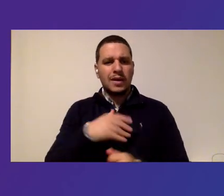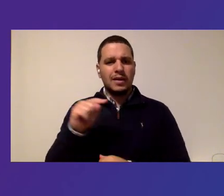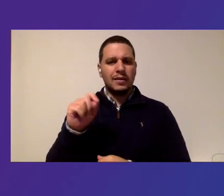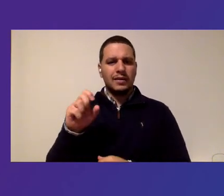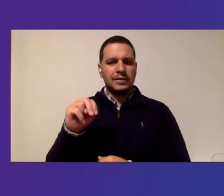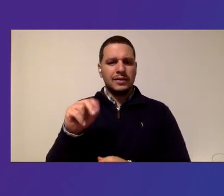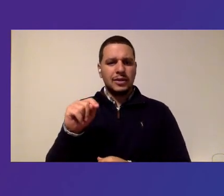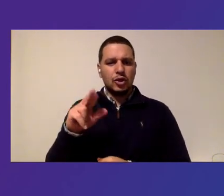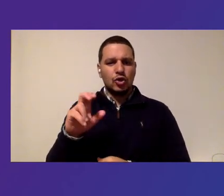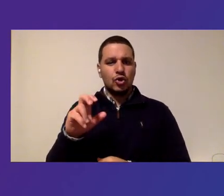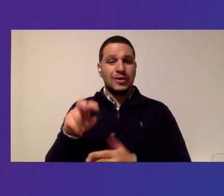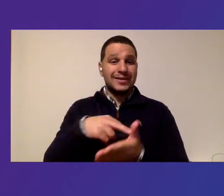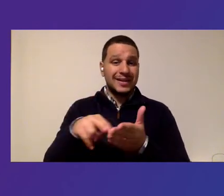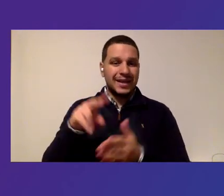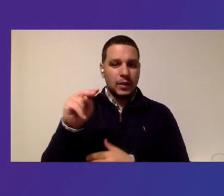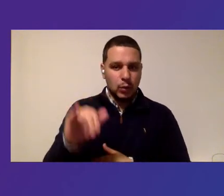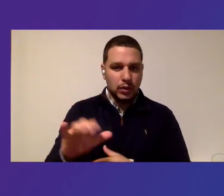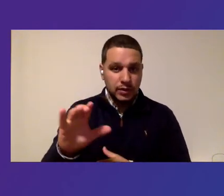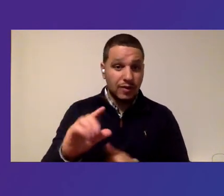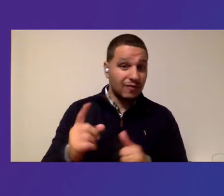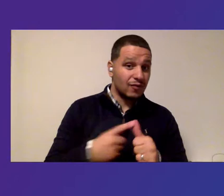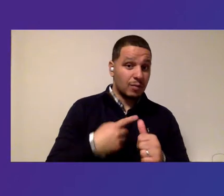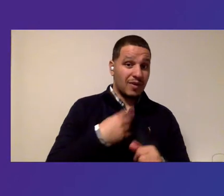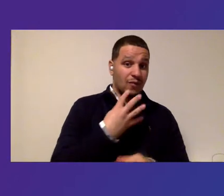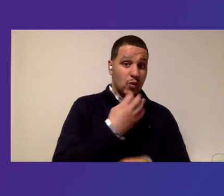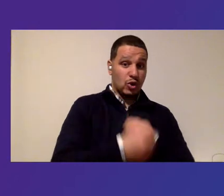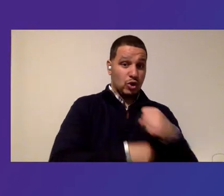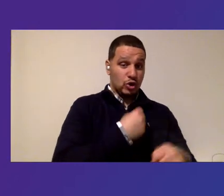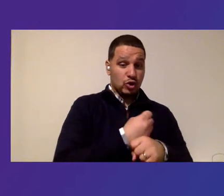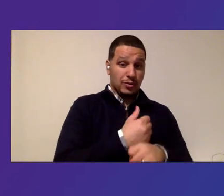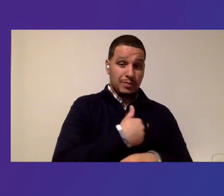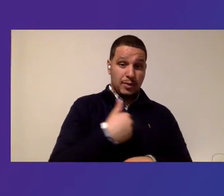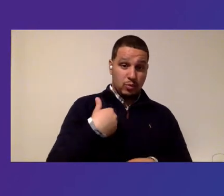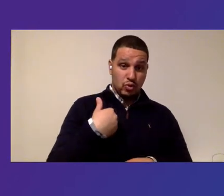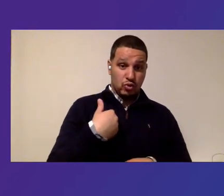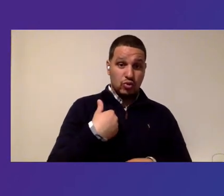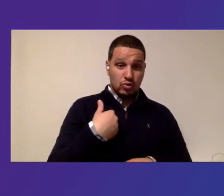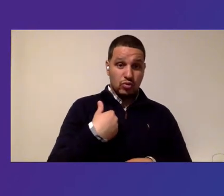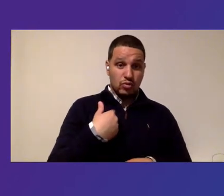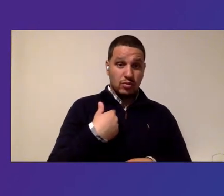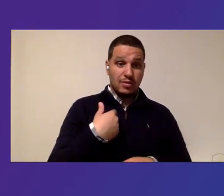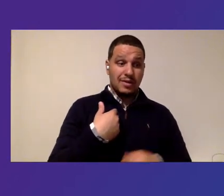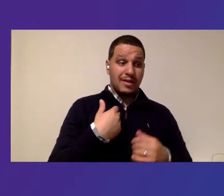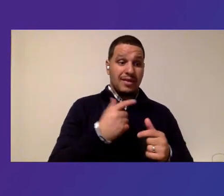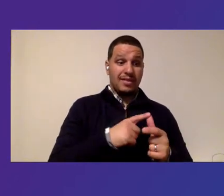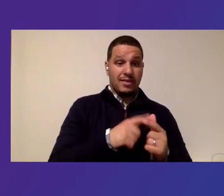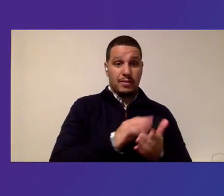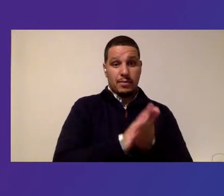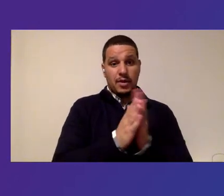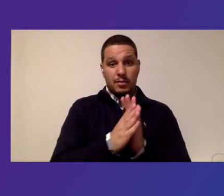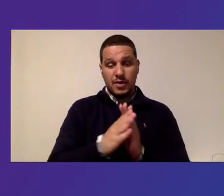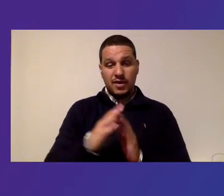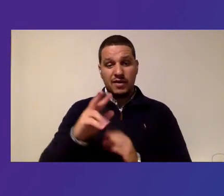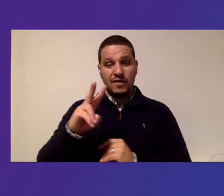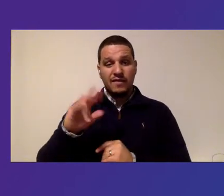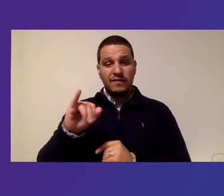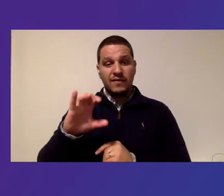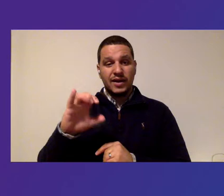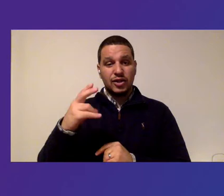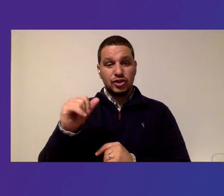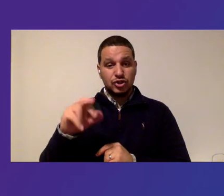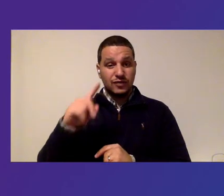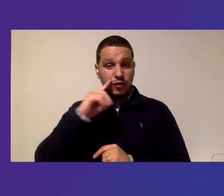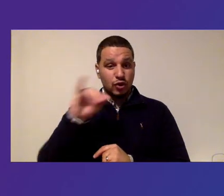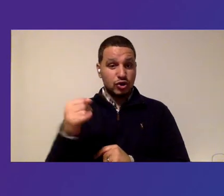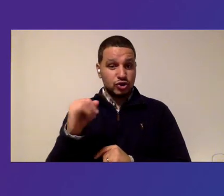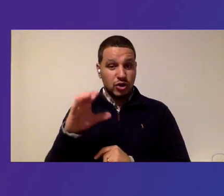NYC. First in my 4 years as a member and then vice chair of JCOM, and then as